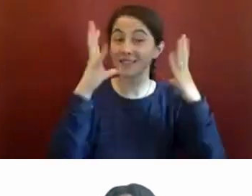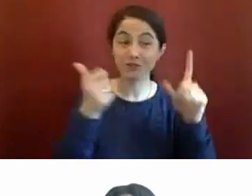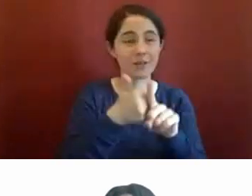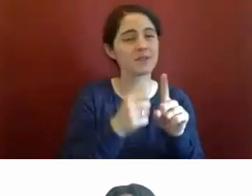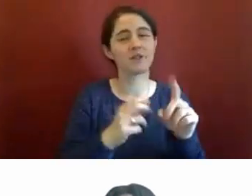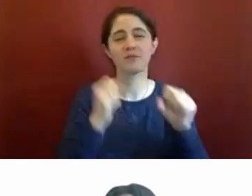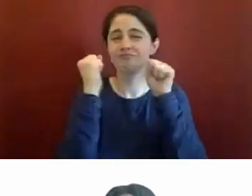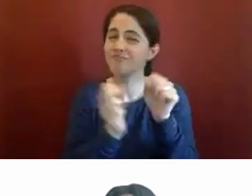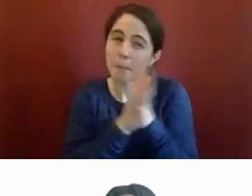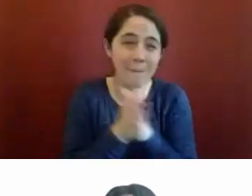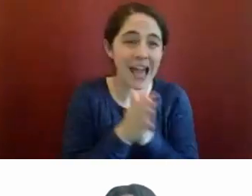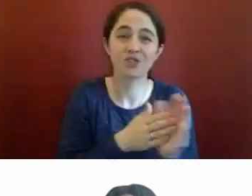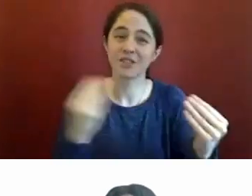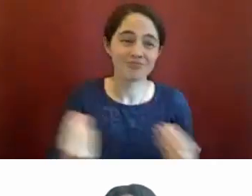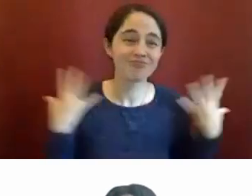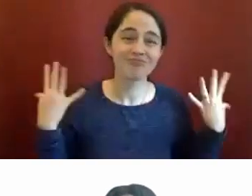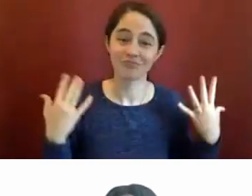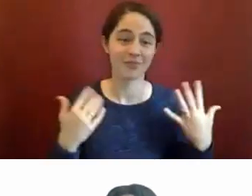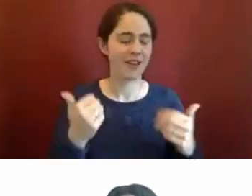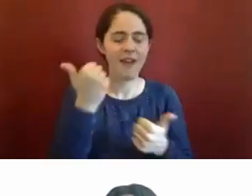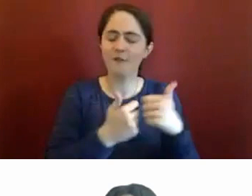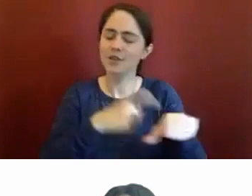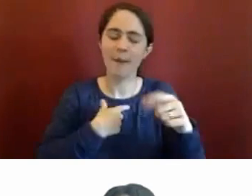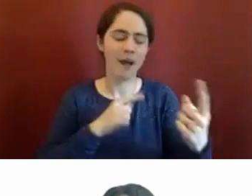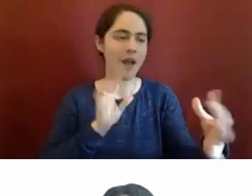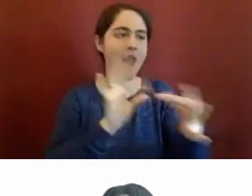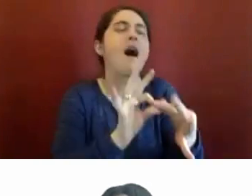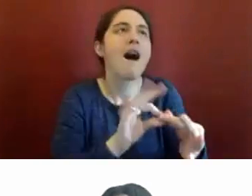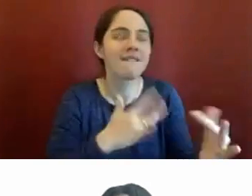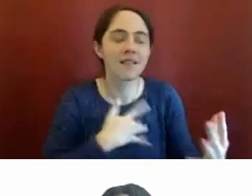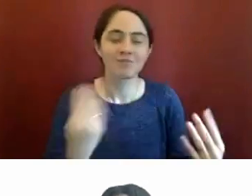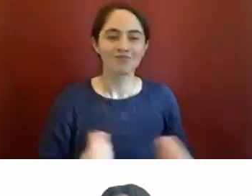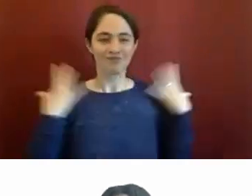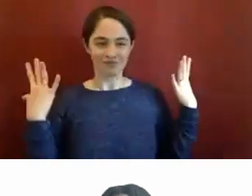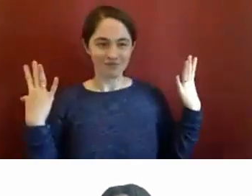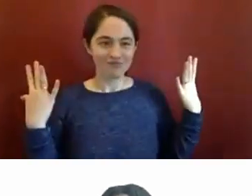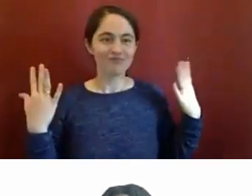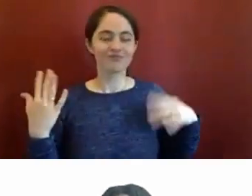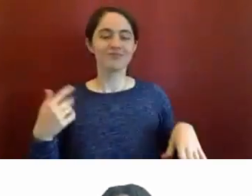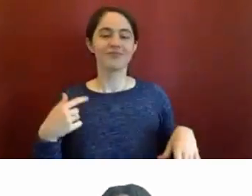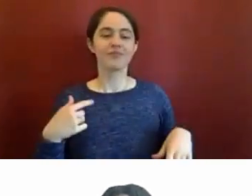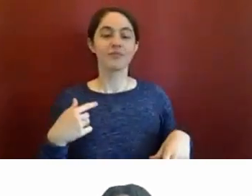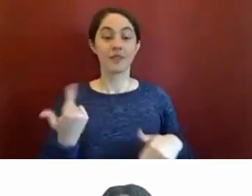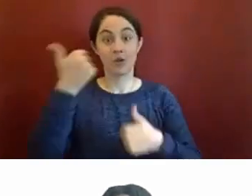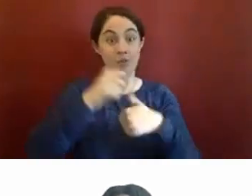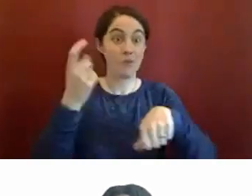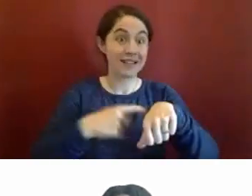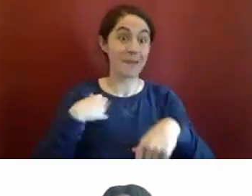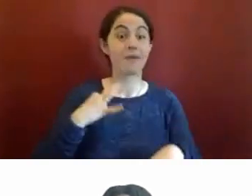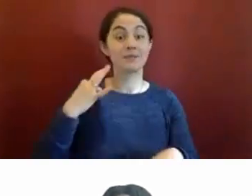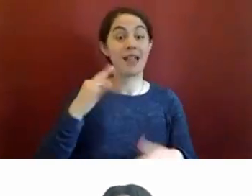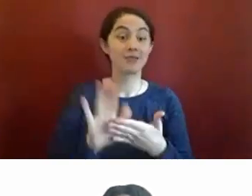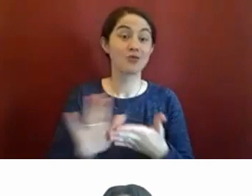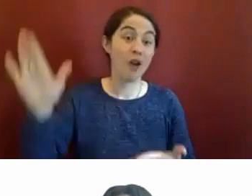think that really inspires me and motivates me every time. For example, I remember one time I was applying to college and I had to